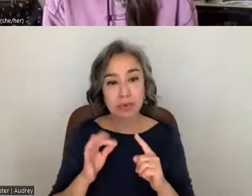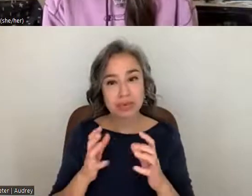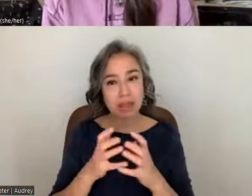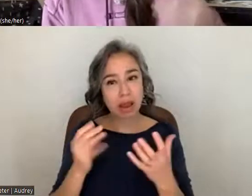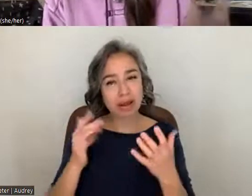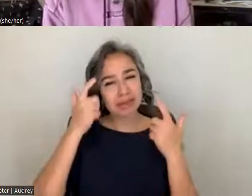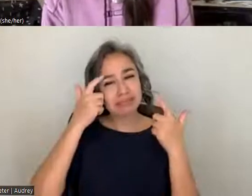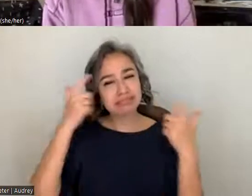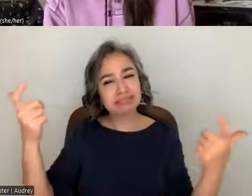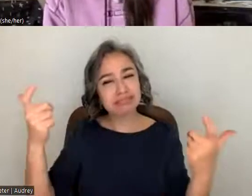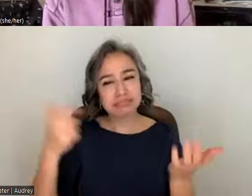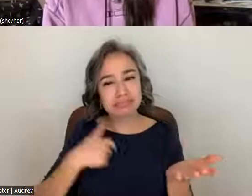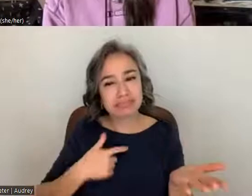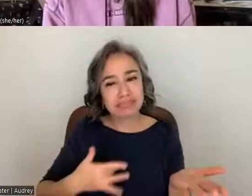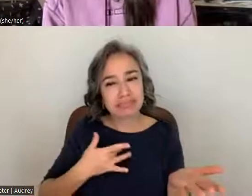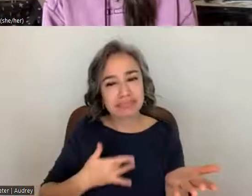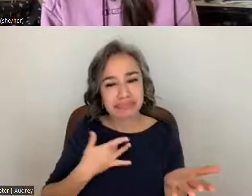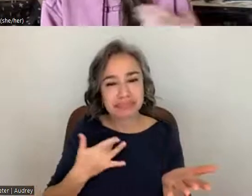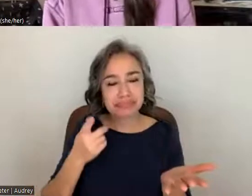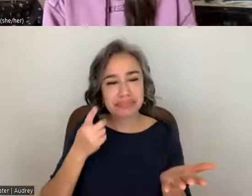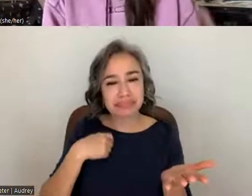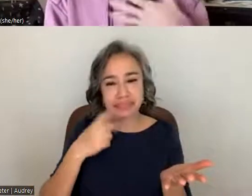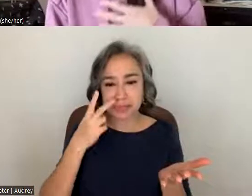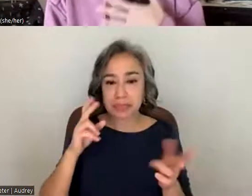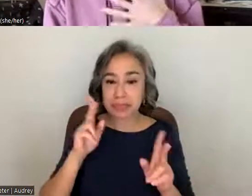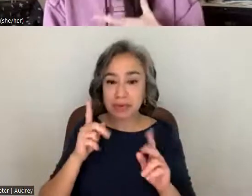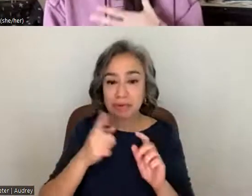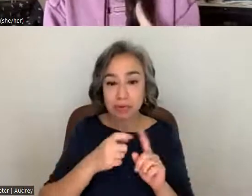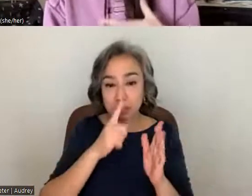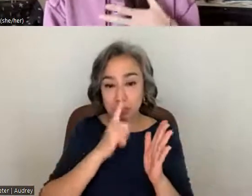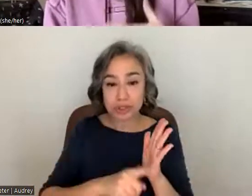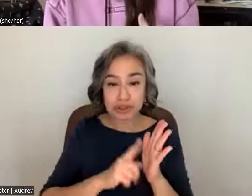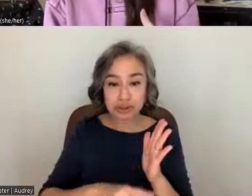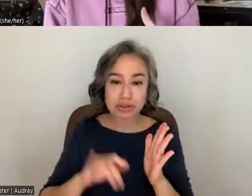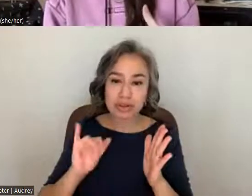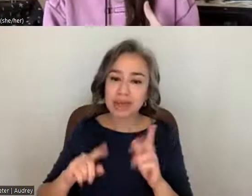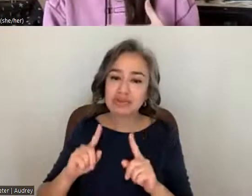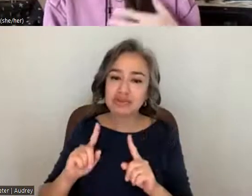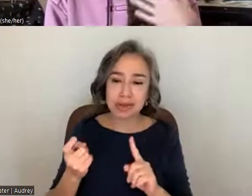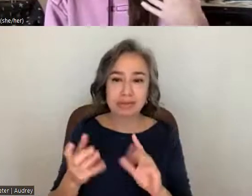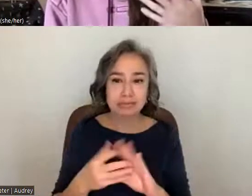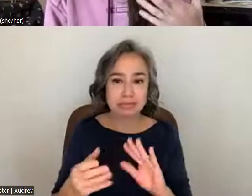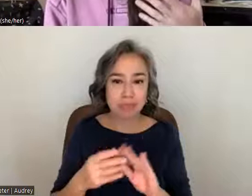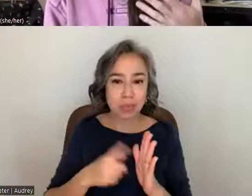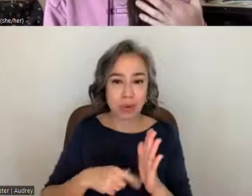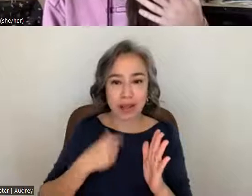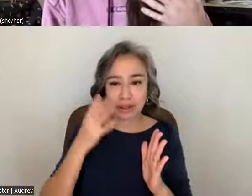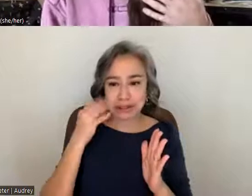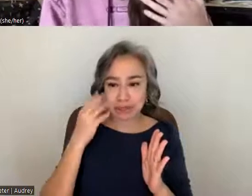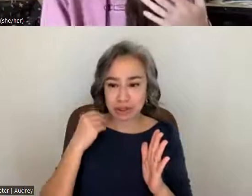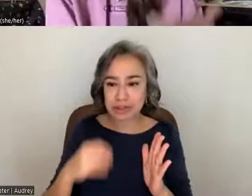entitlement that I felt was coming from folks in research. And this was just anecdotally what I was experiencing.